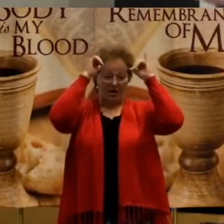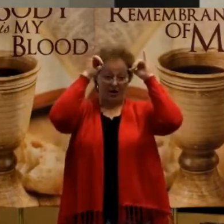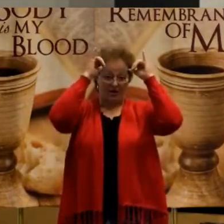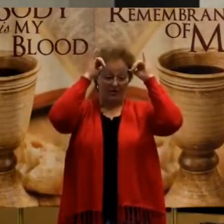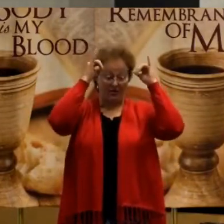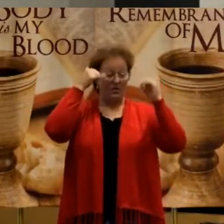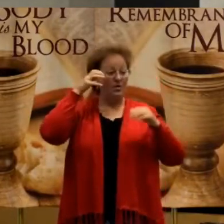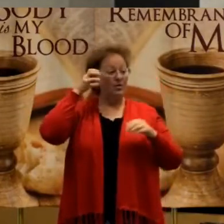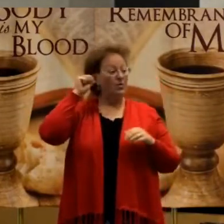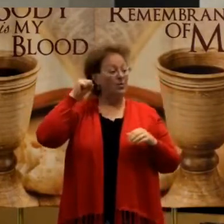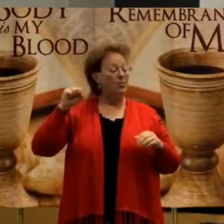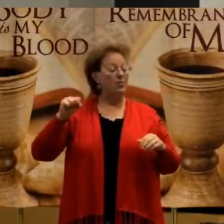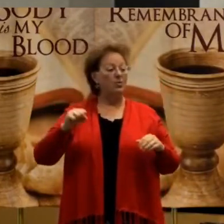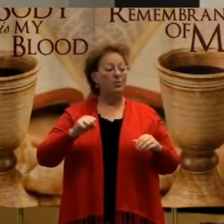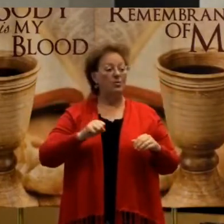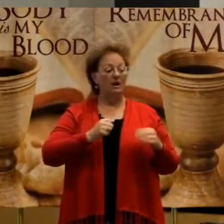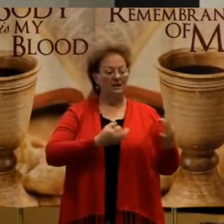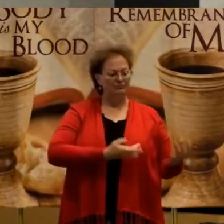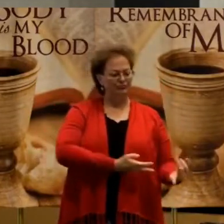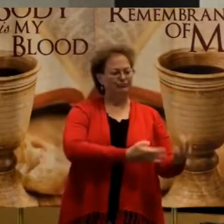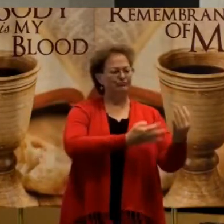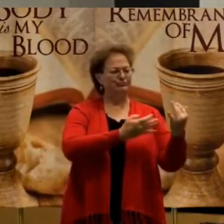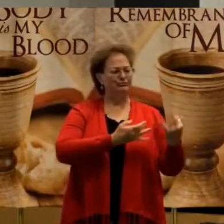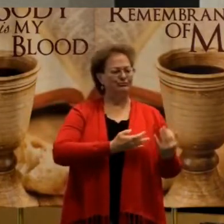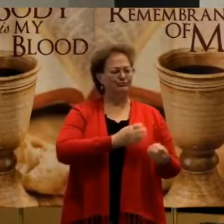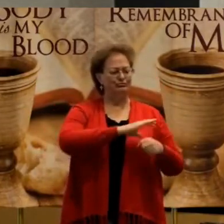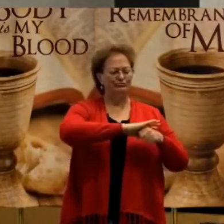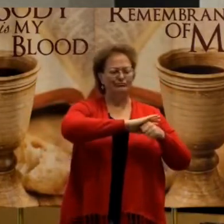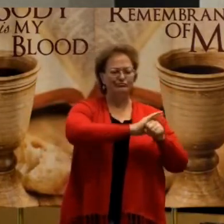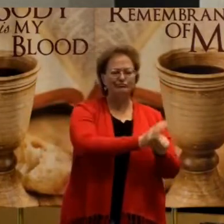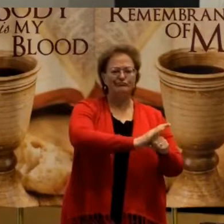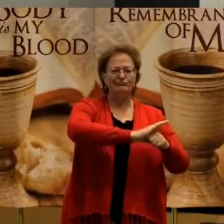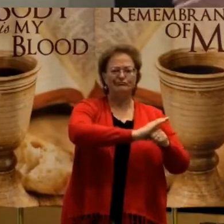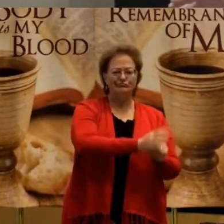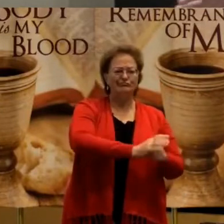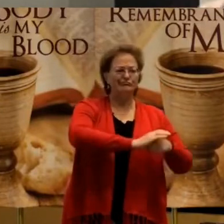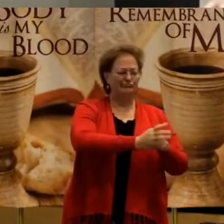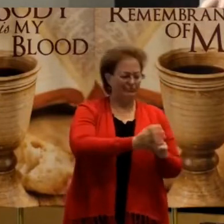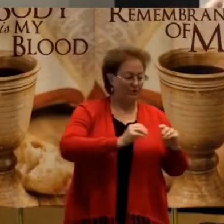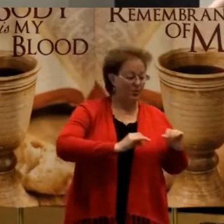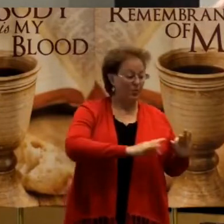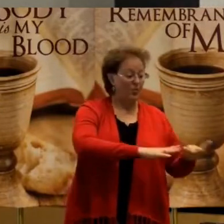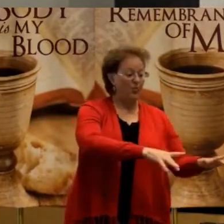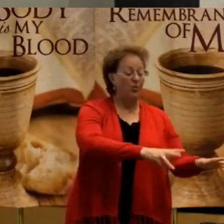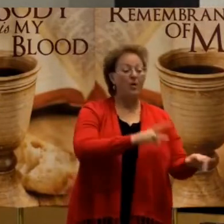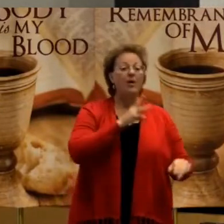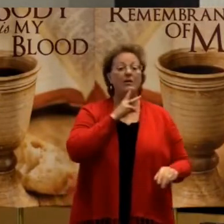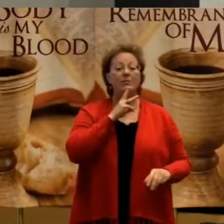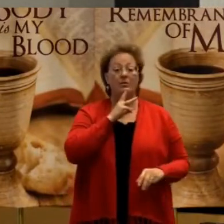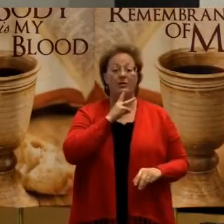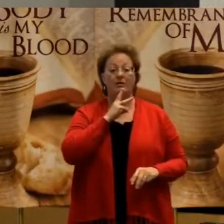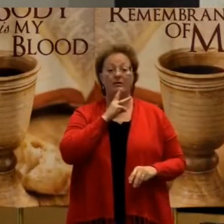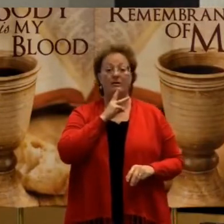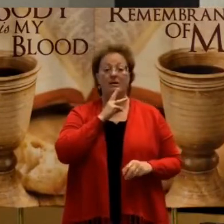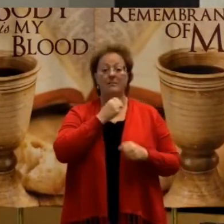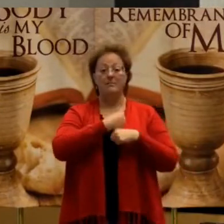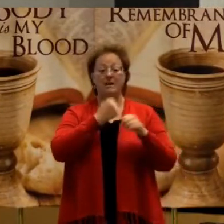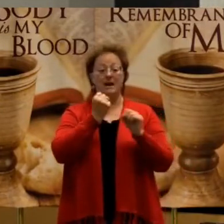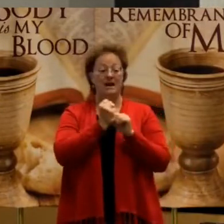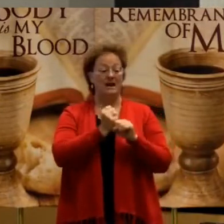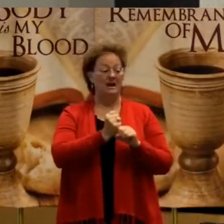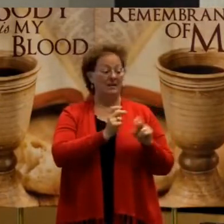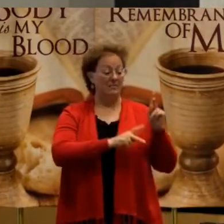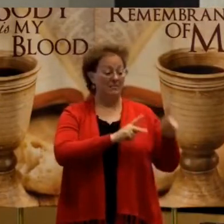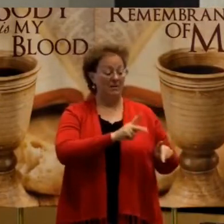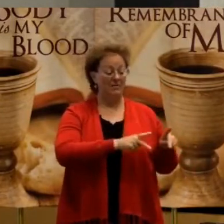and he burned it up, and then he ground it down into powder, scattered it on the water, and then he made the Israelites drink